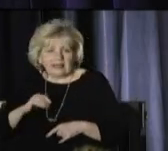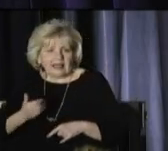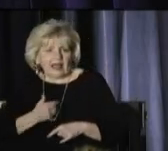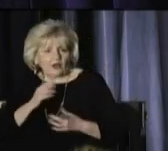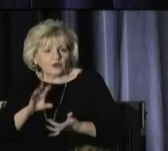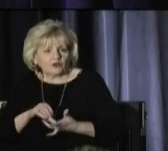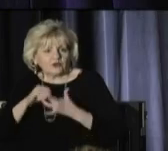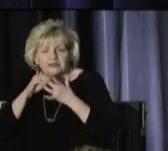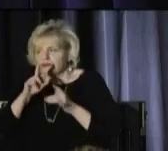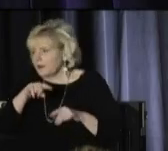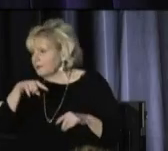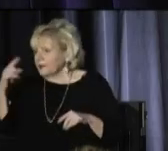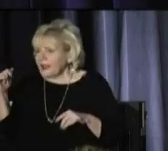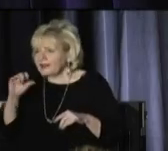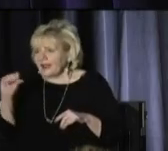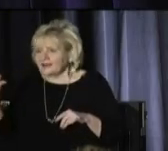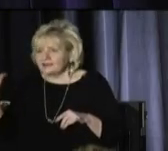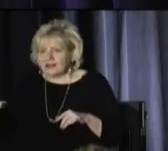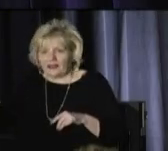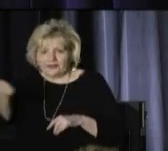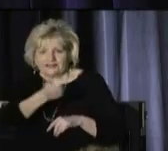unique black ass selves.